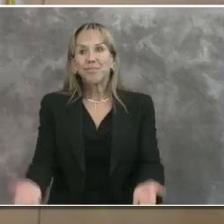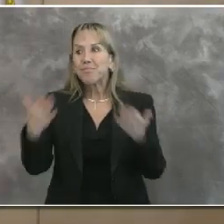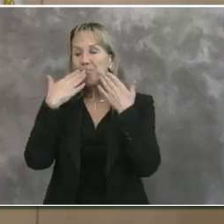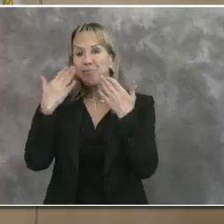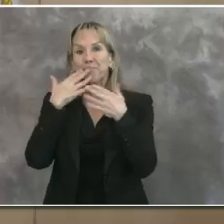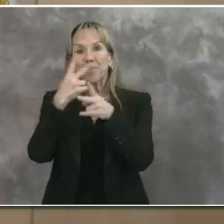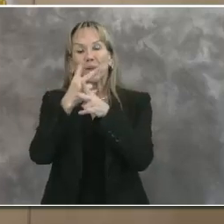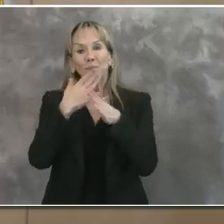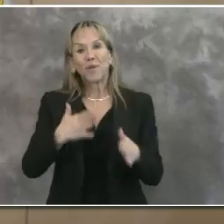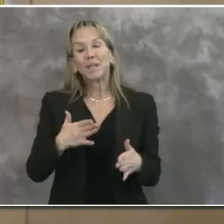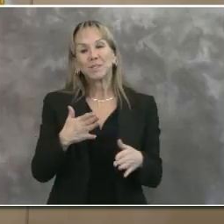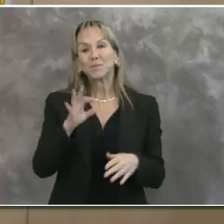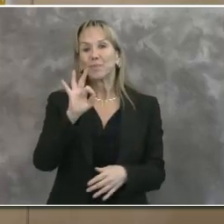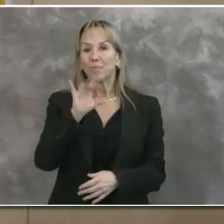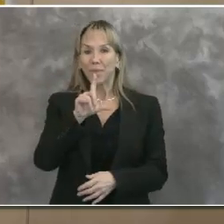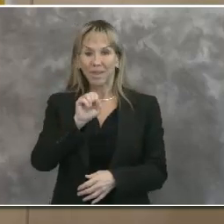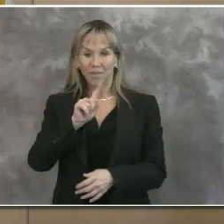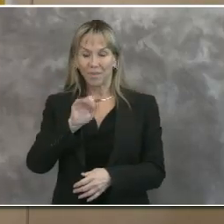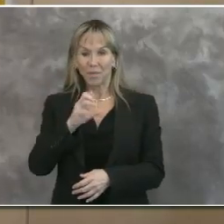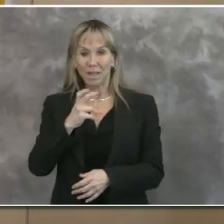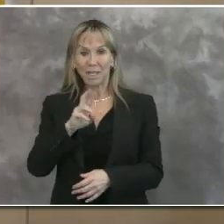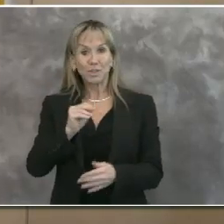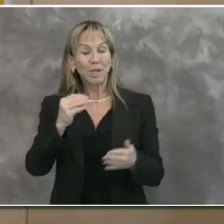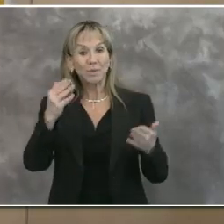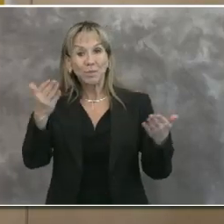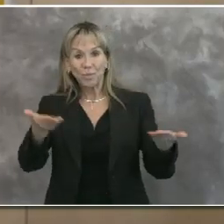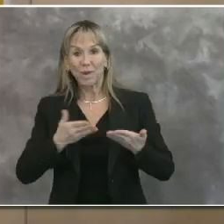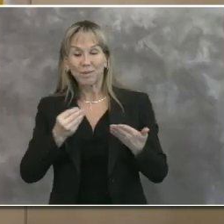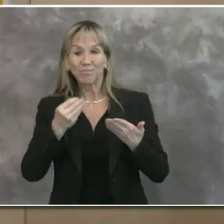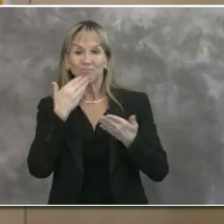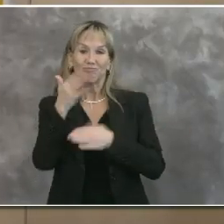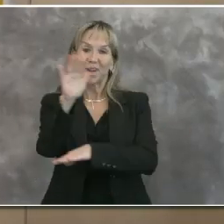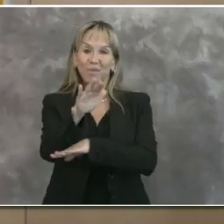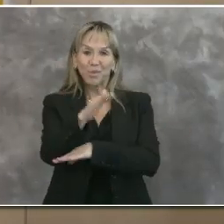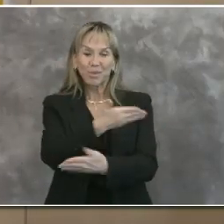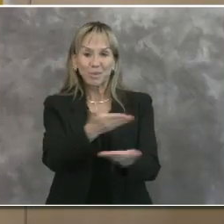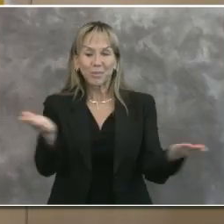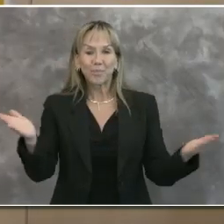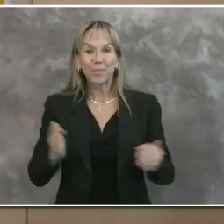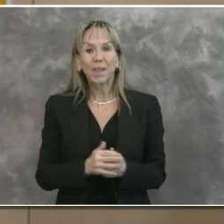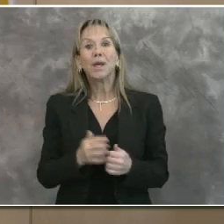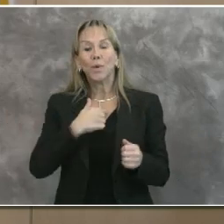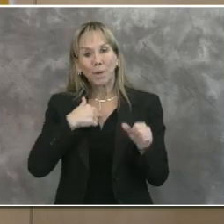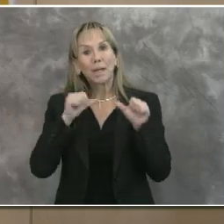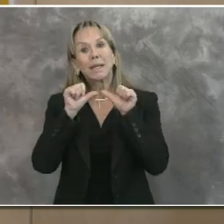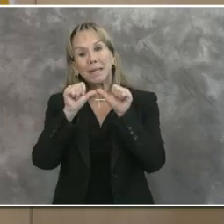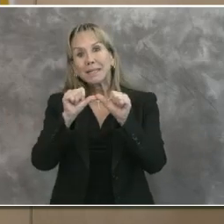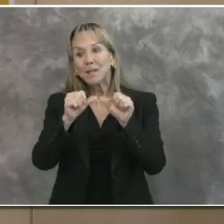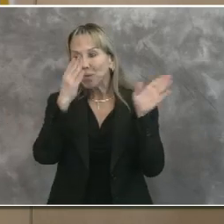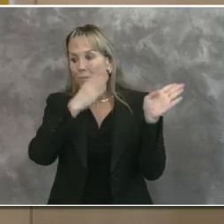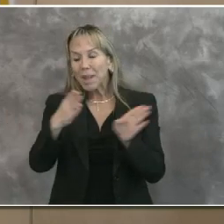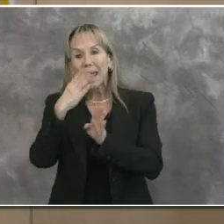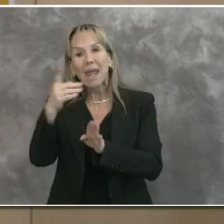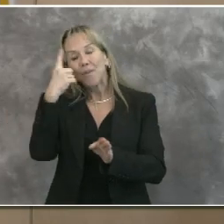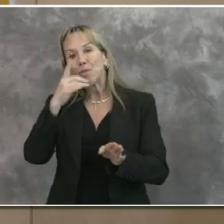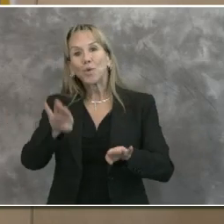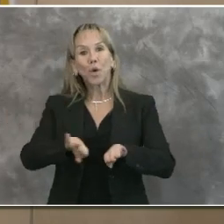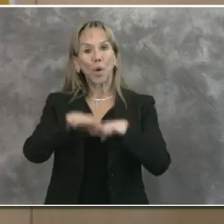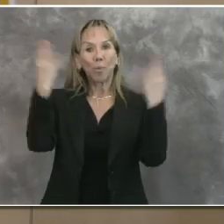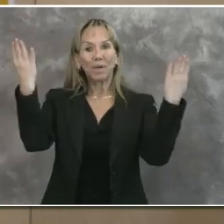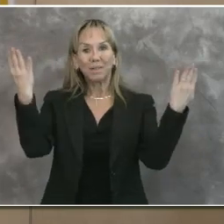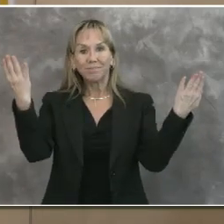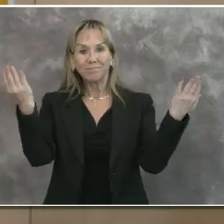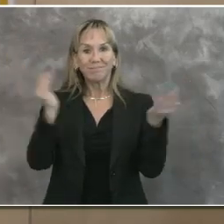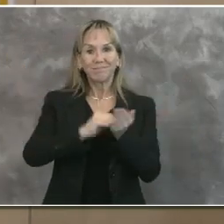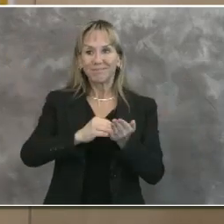Thank you, Supervisor Fletcher, and welcome and good afternoon, everyone. We are continuing to plan for reopening of our